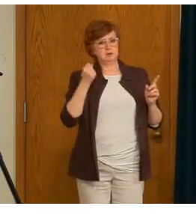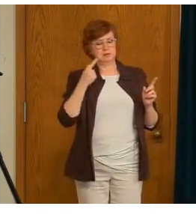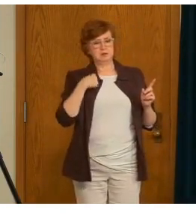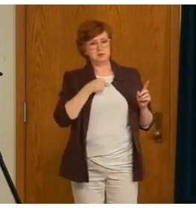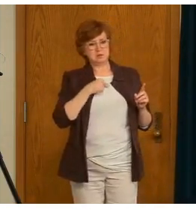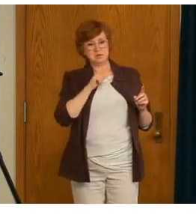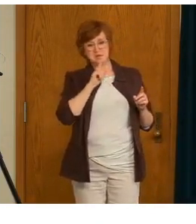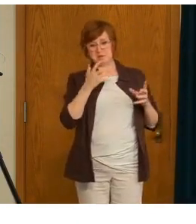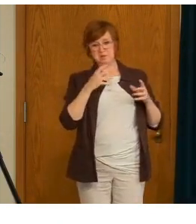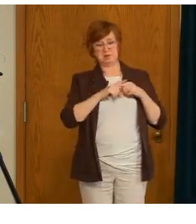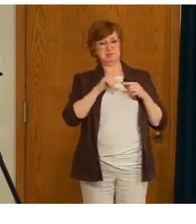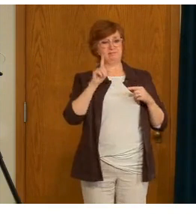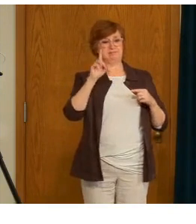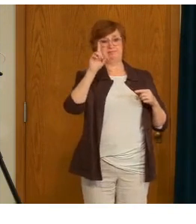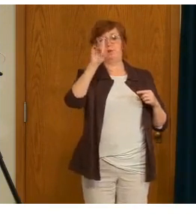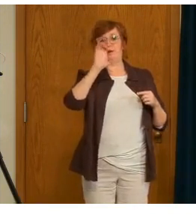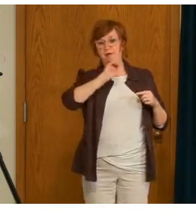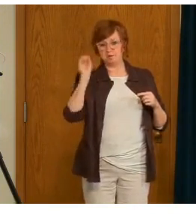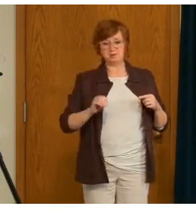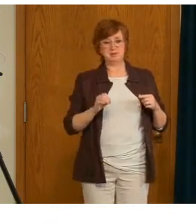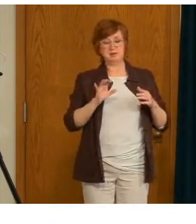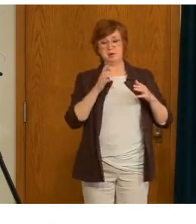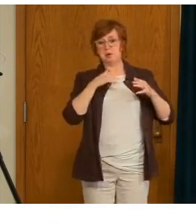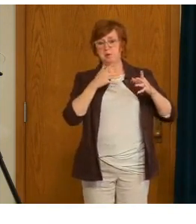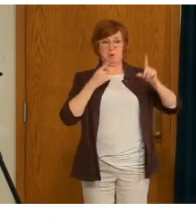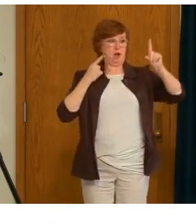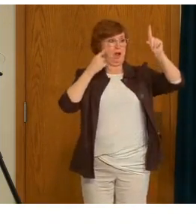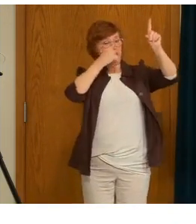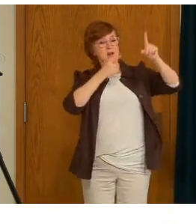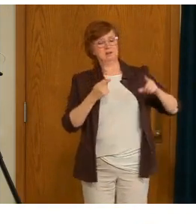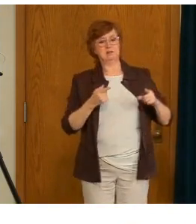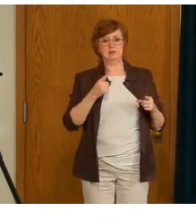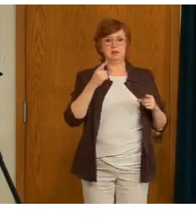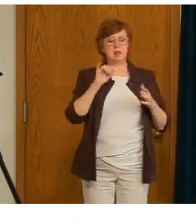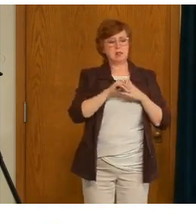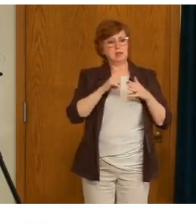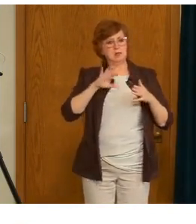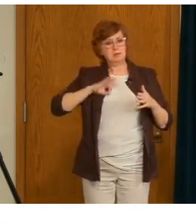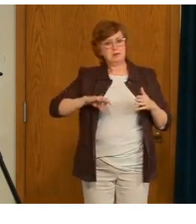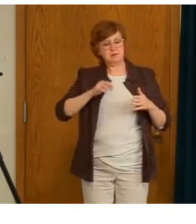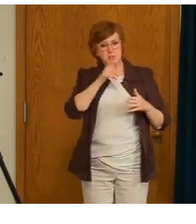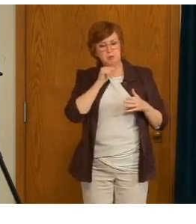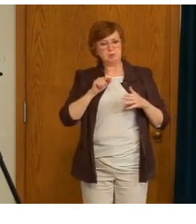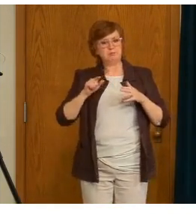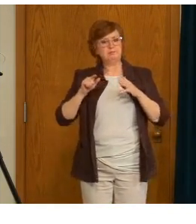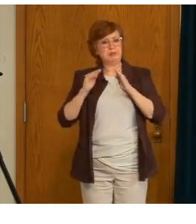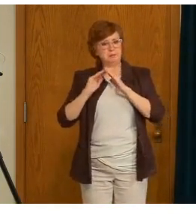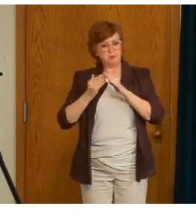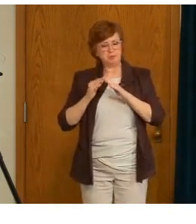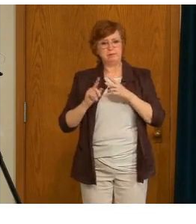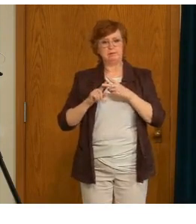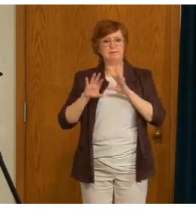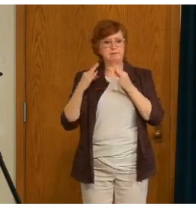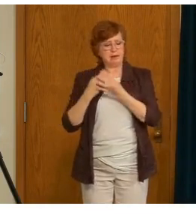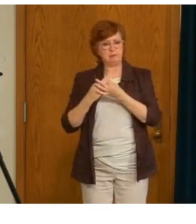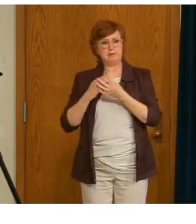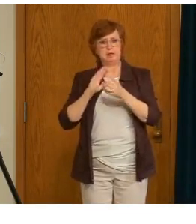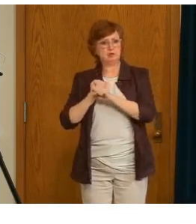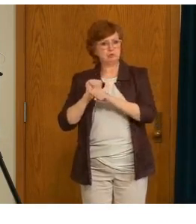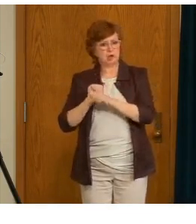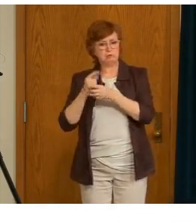vaccinated. The higher the number, the better it is for our communities and for our families and for our livelihoods. So